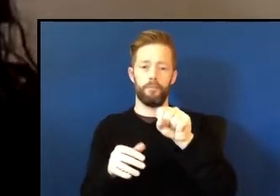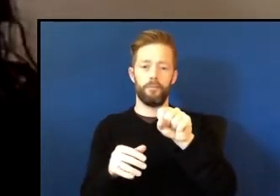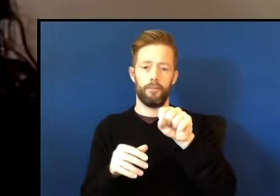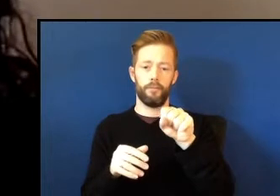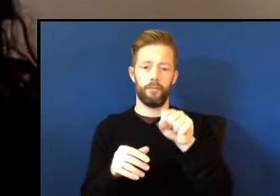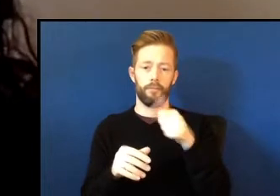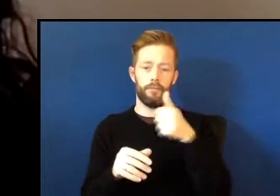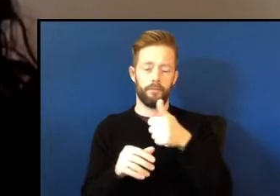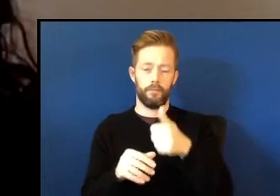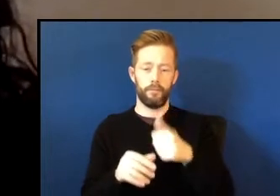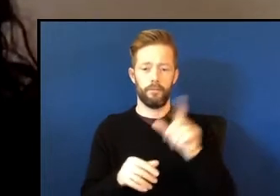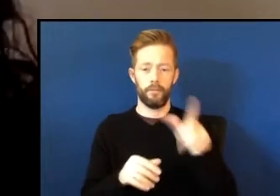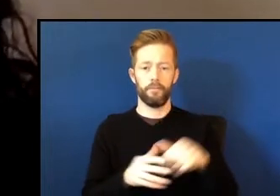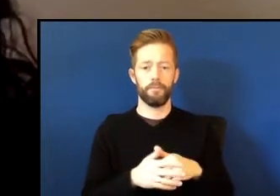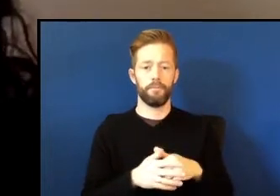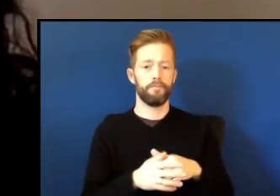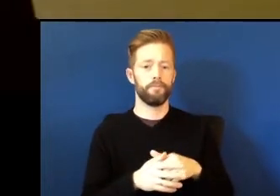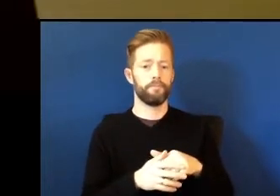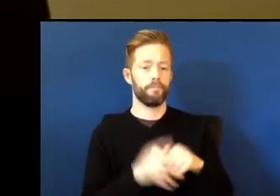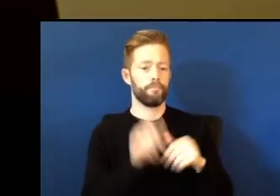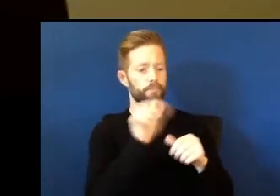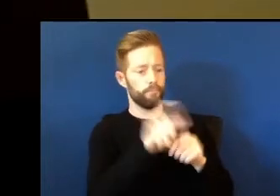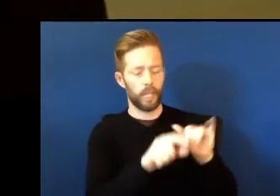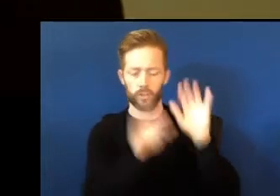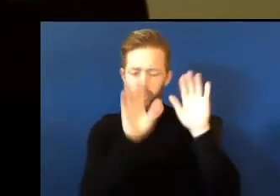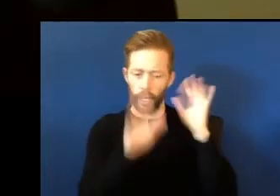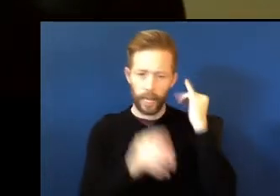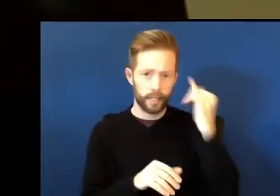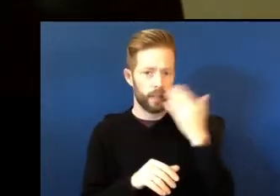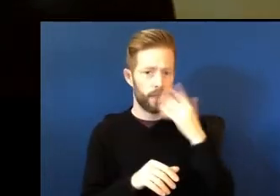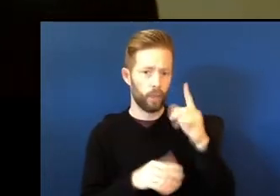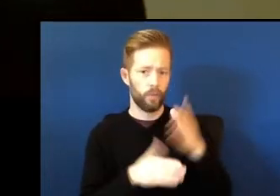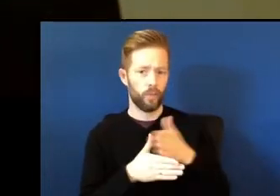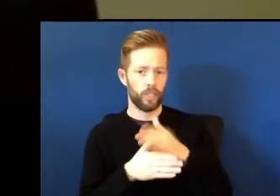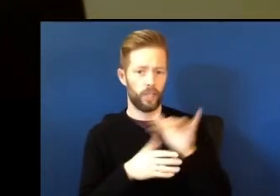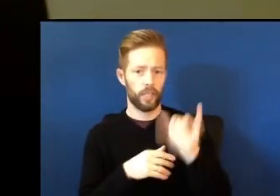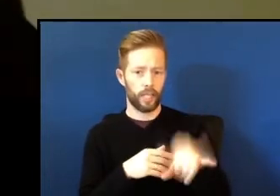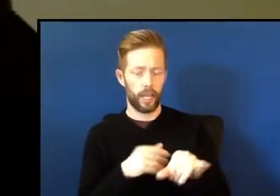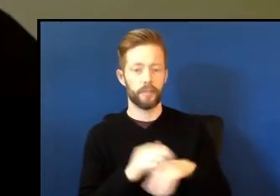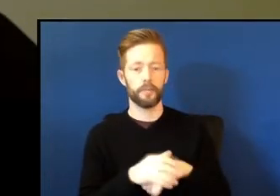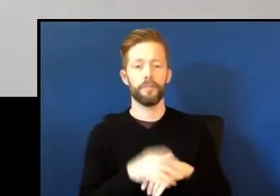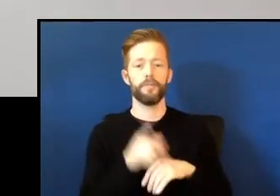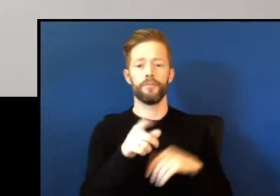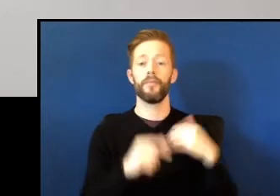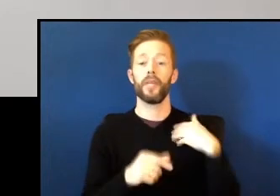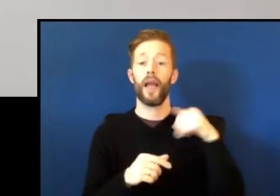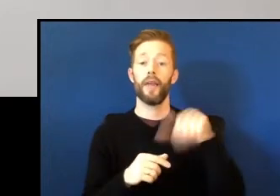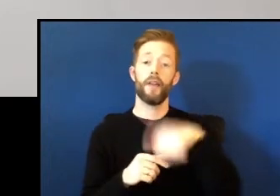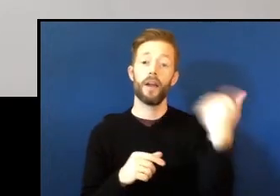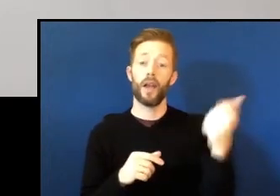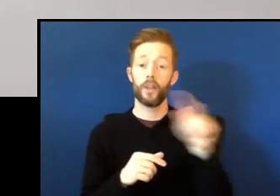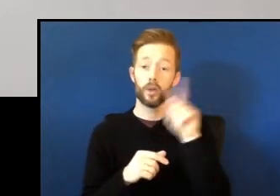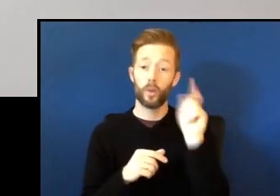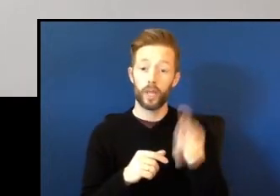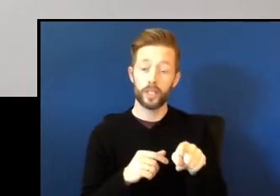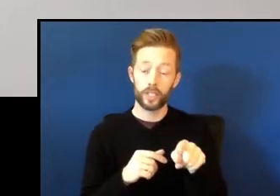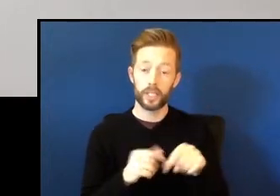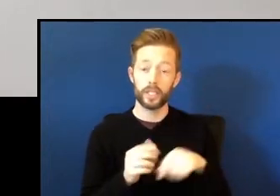great resource. That's a great idea. Thank you for sharing that. Right. And we do have another